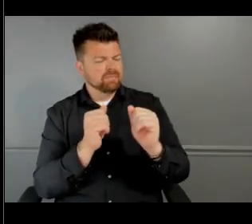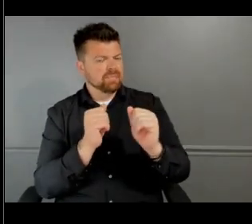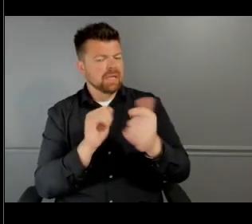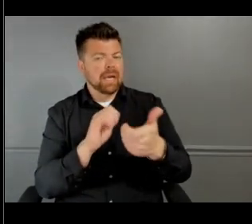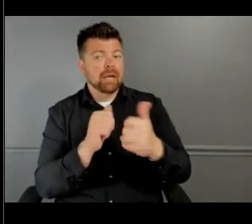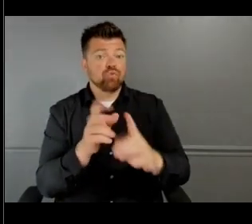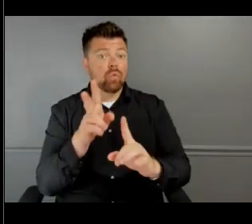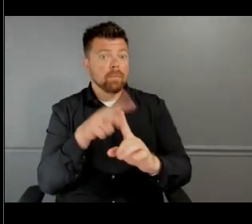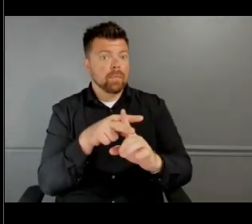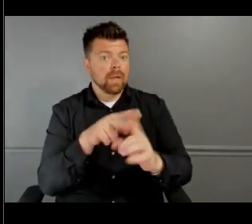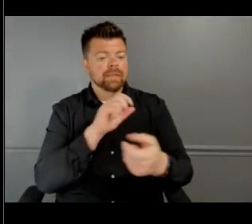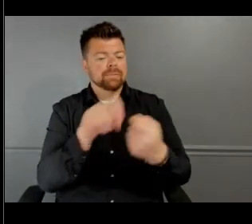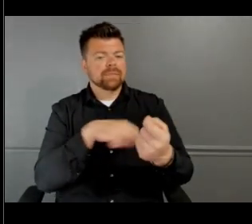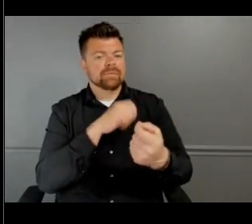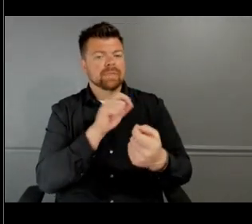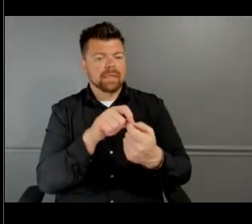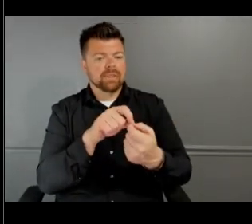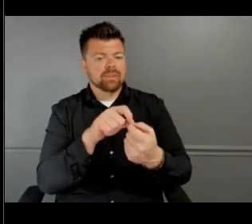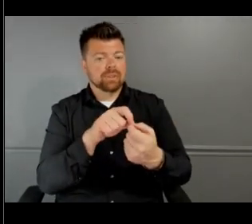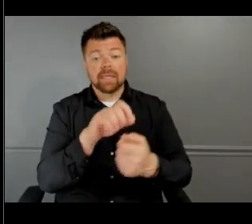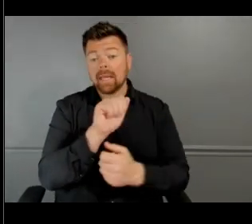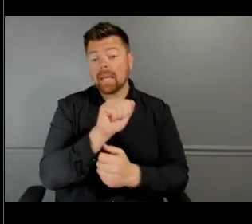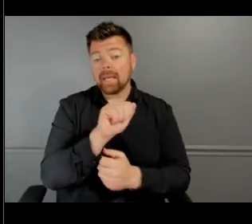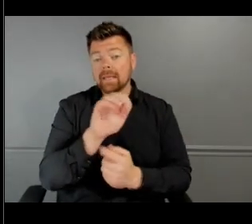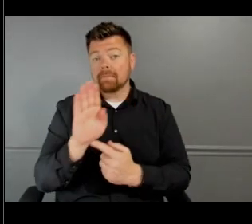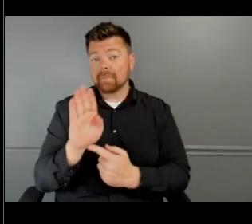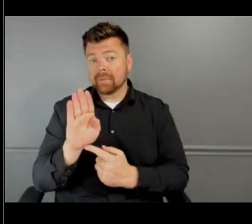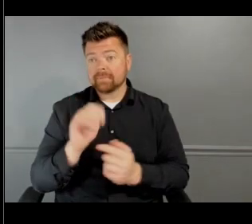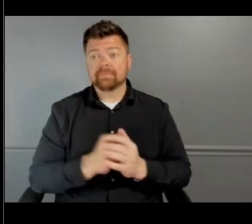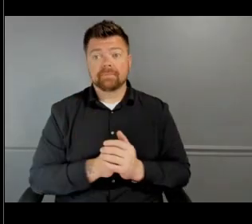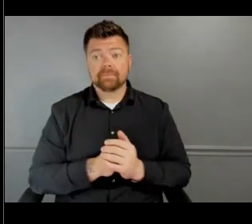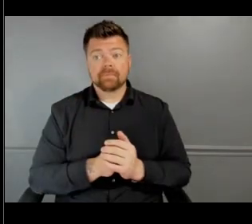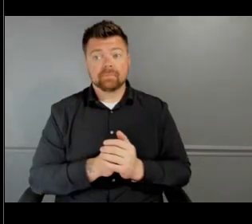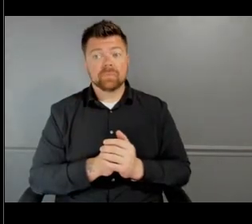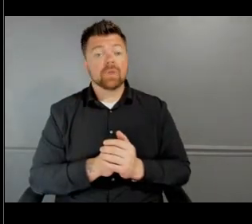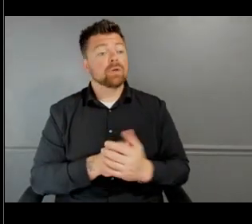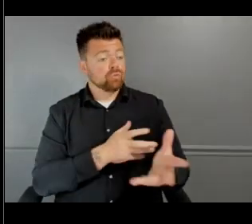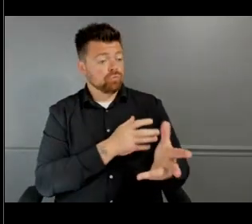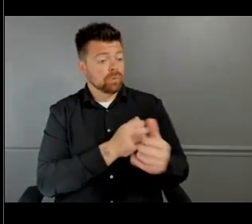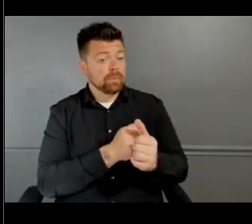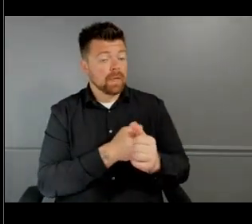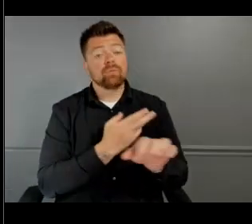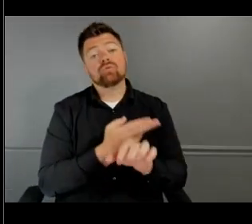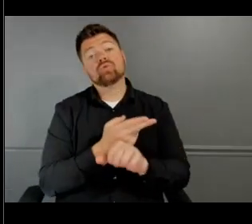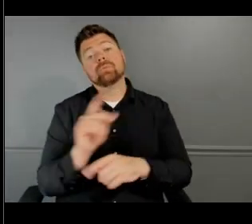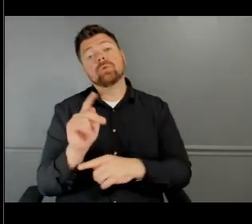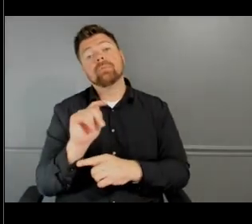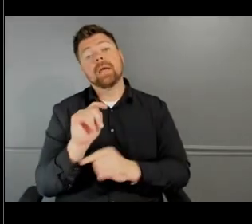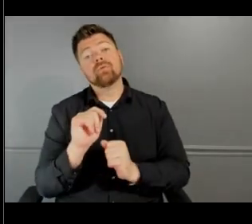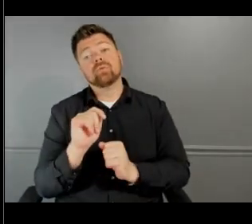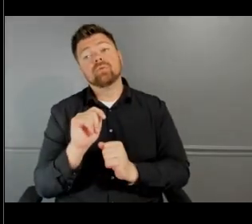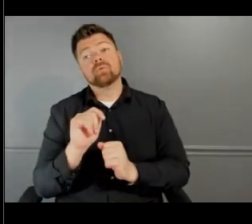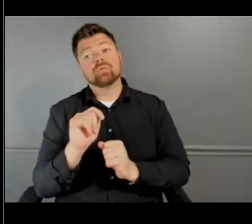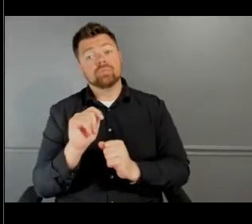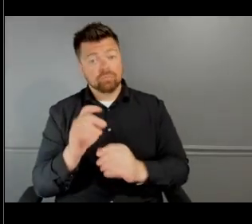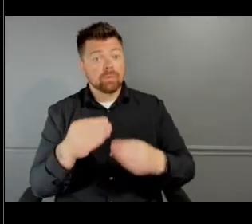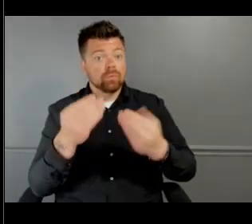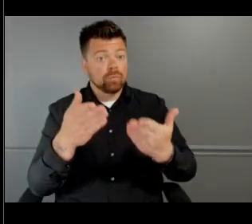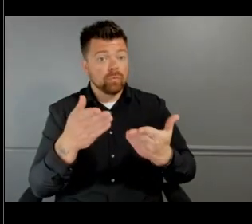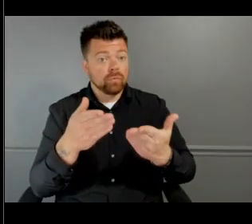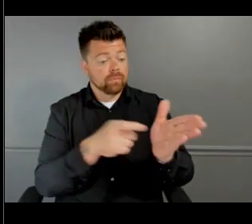apply Specifications A and B to comply with the usable bathroom provisions in